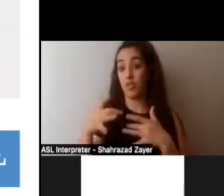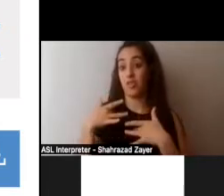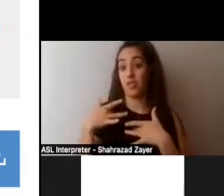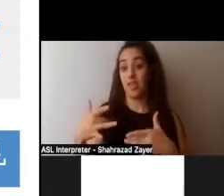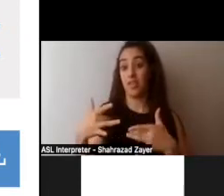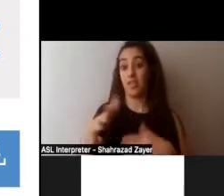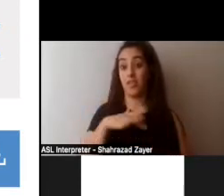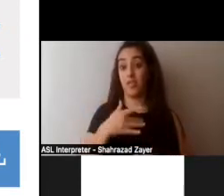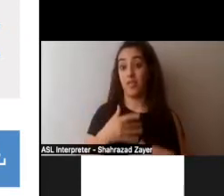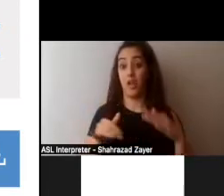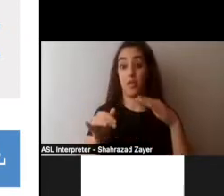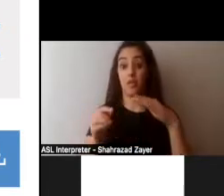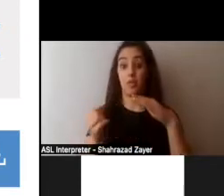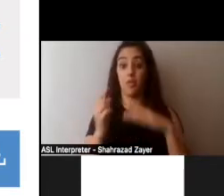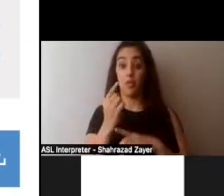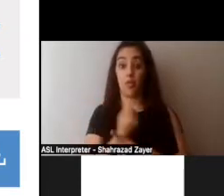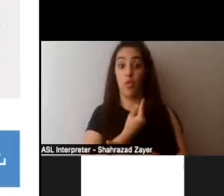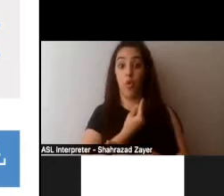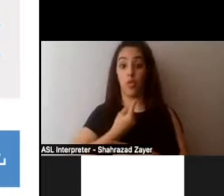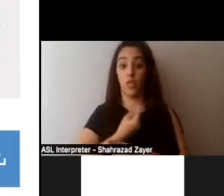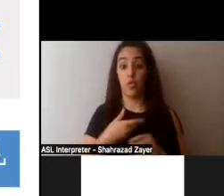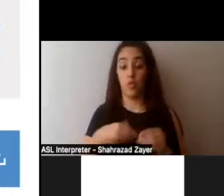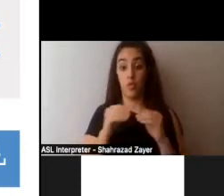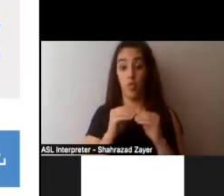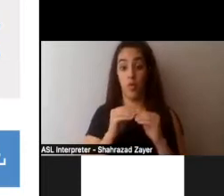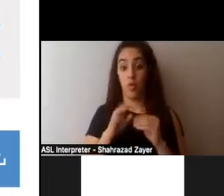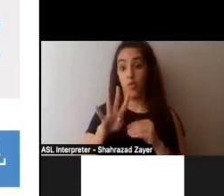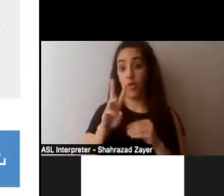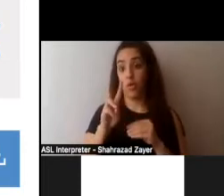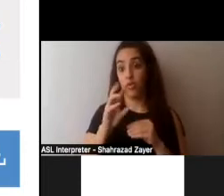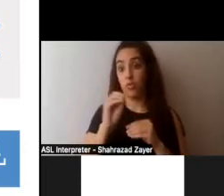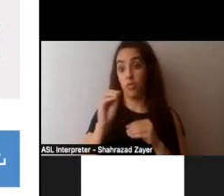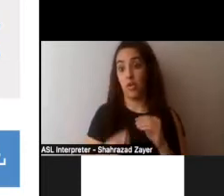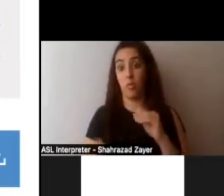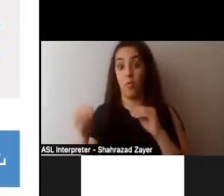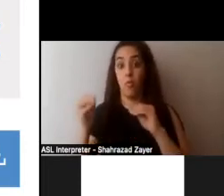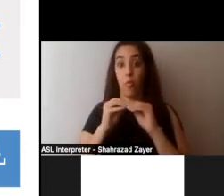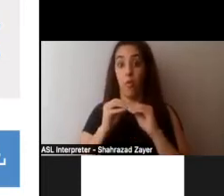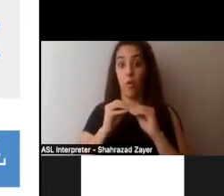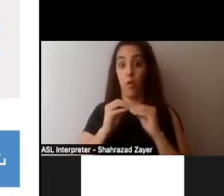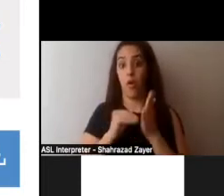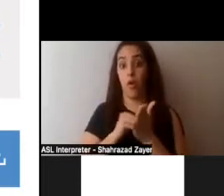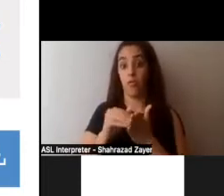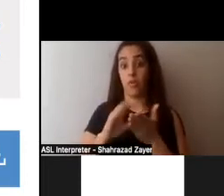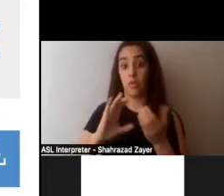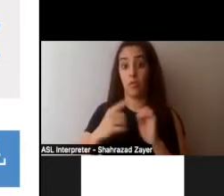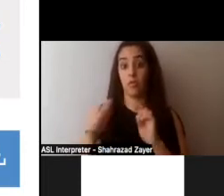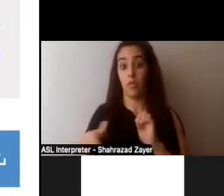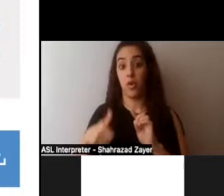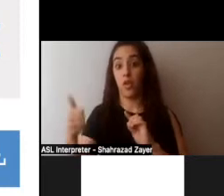42% more than other midlife or older adults who experience it at a rate of